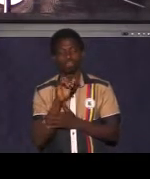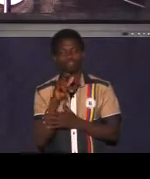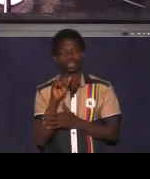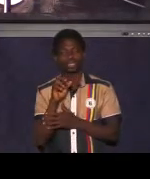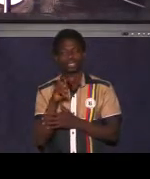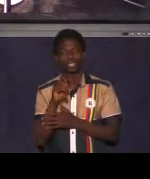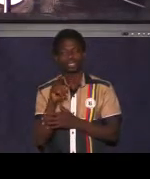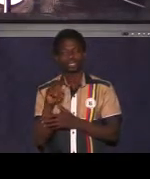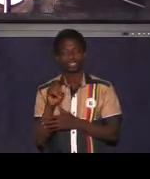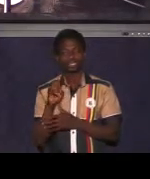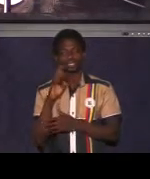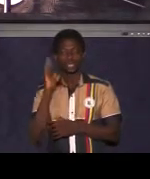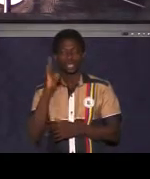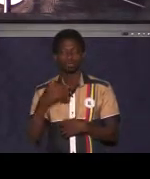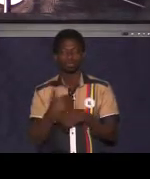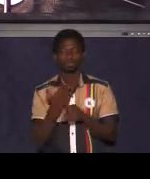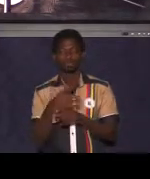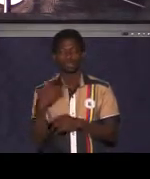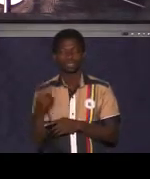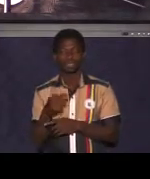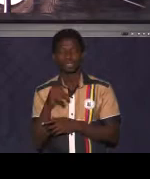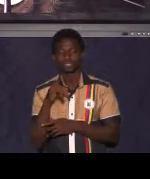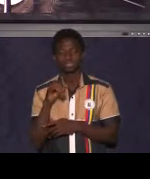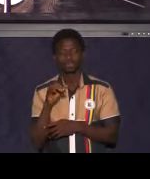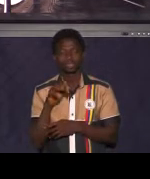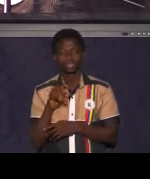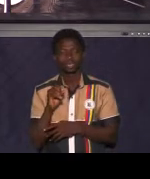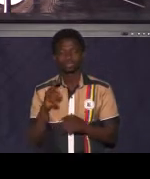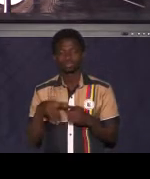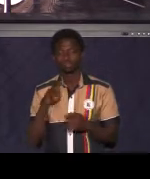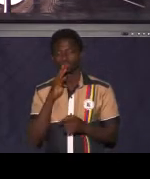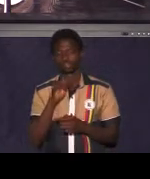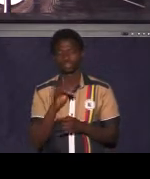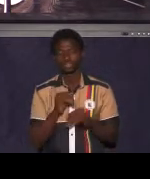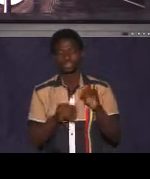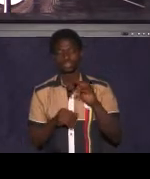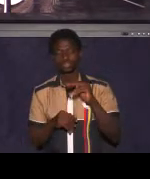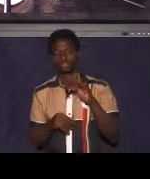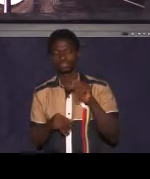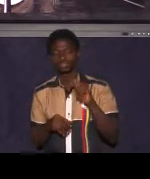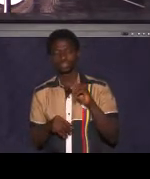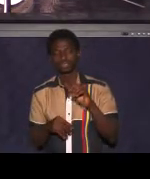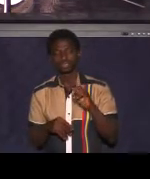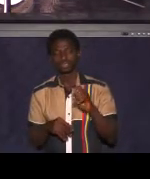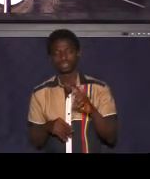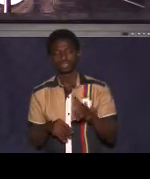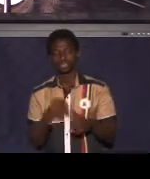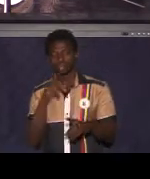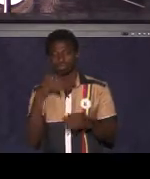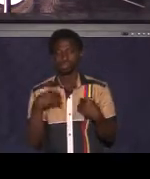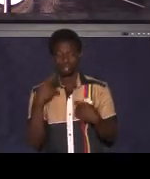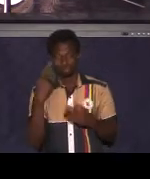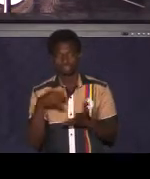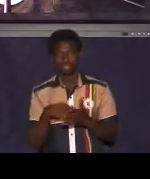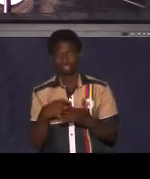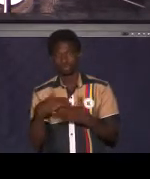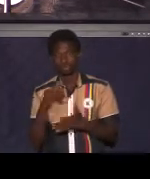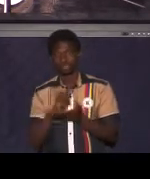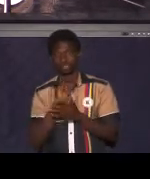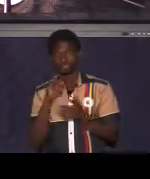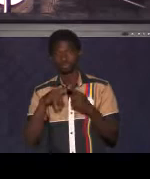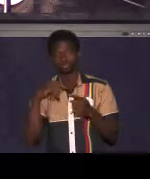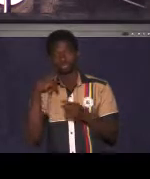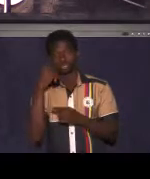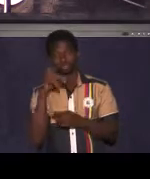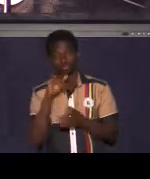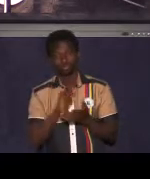vulcanizer will make the tire to be inflated. I know some of you have seen it before. So that is